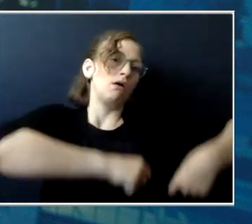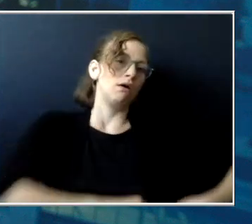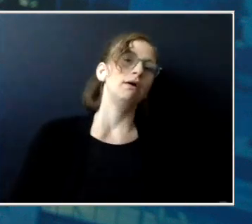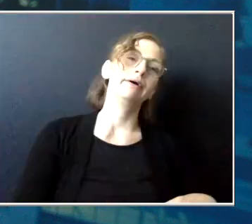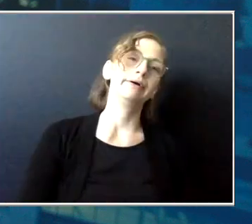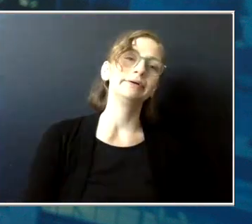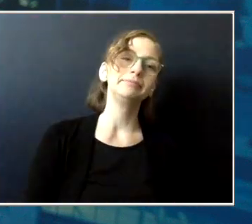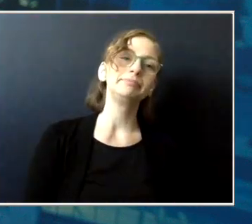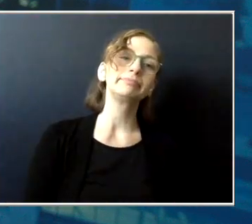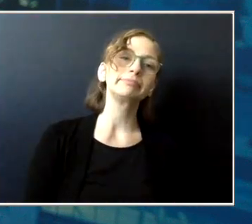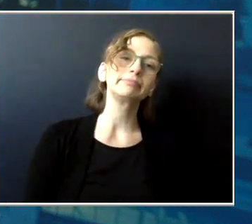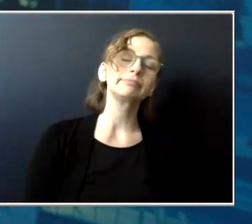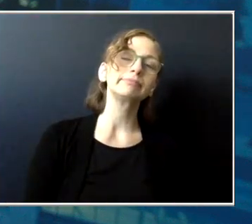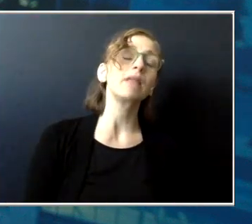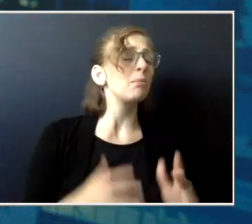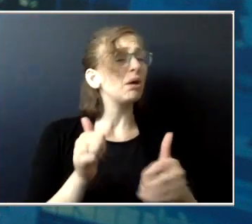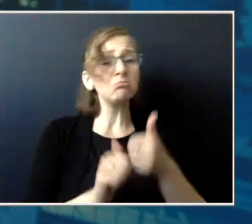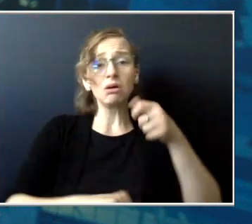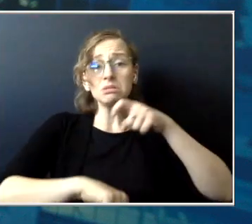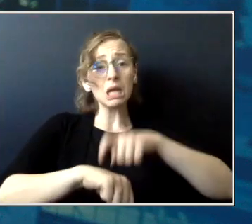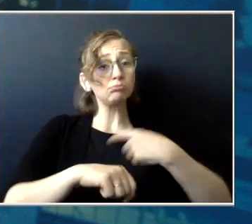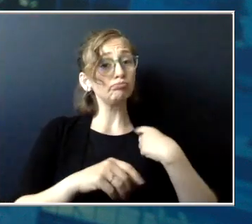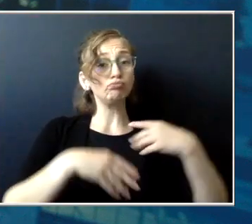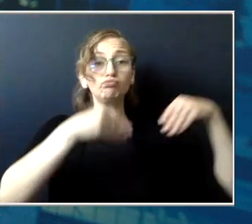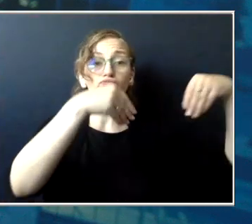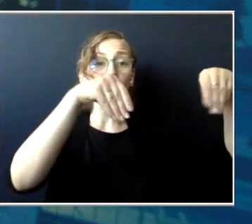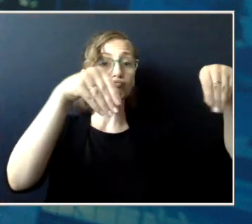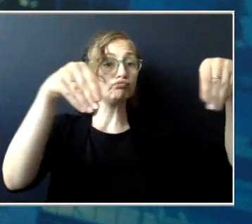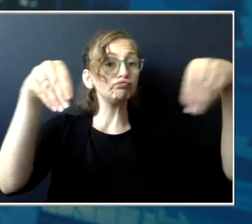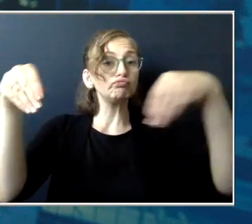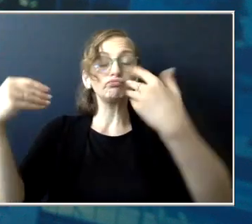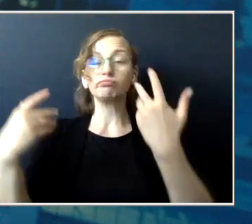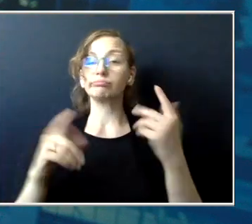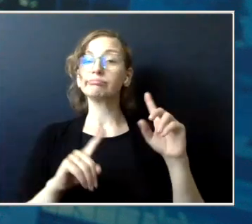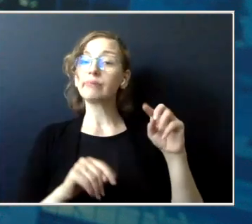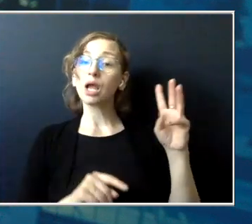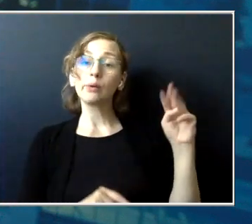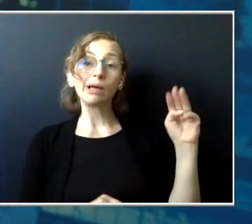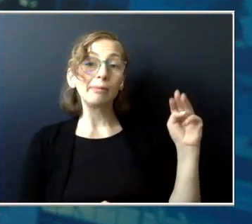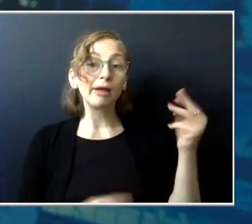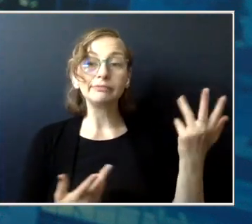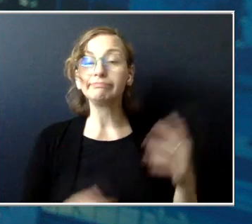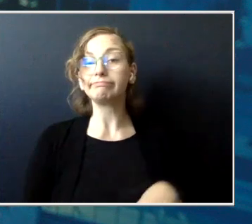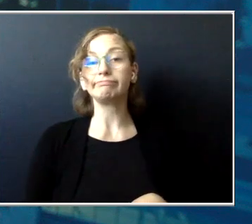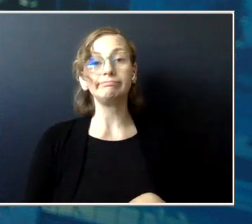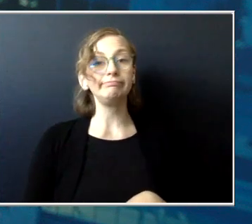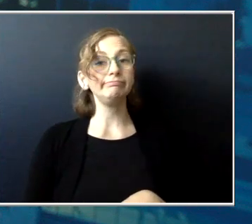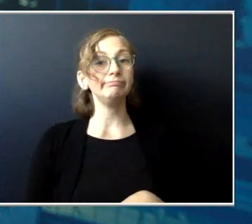time, I go shopping, the Walmarts, and been out of